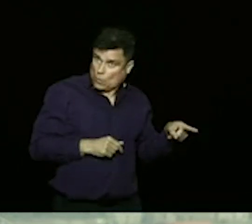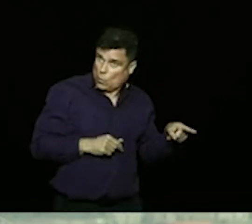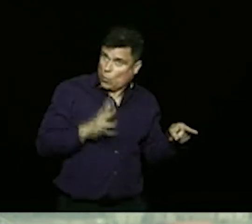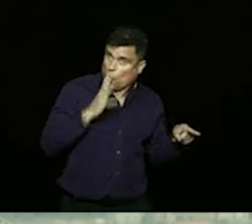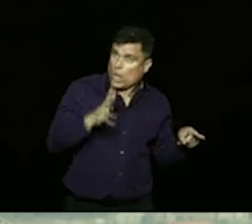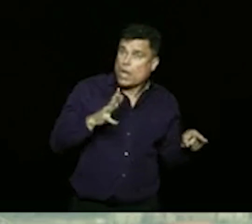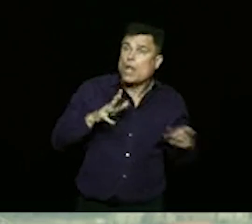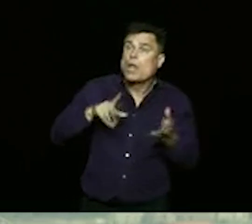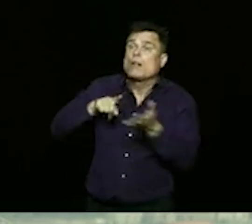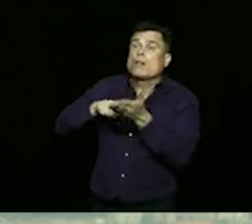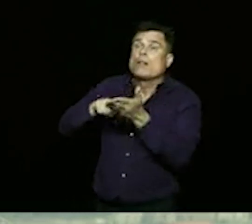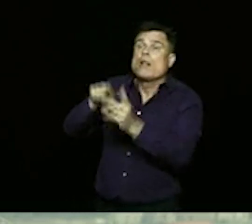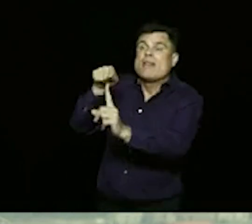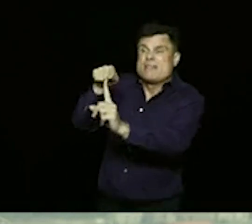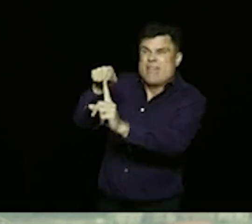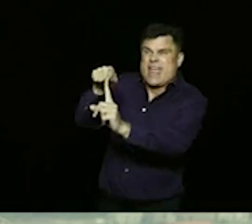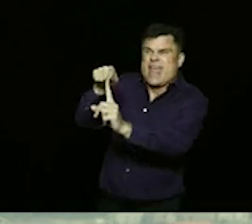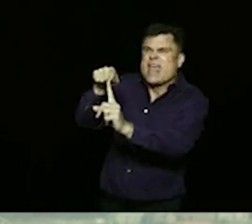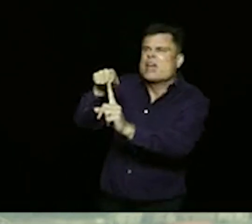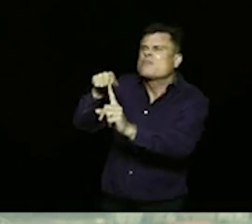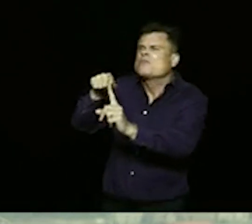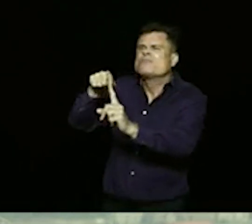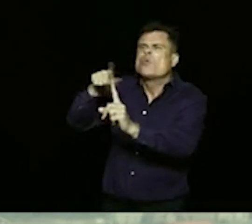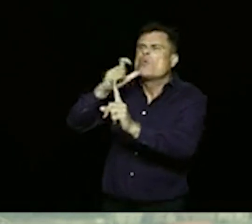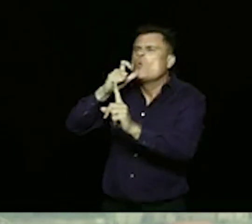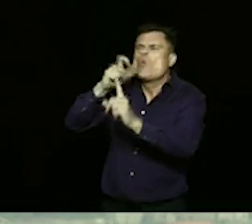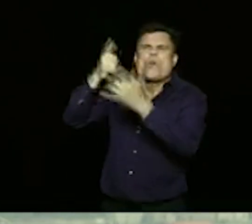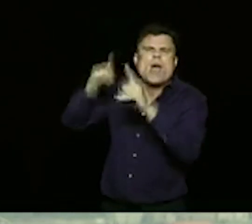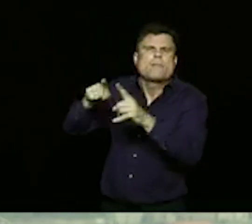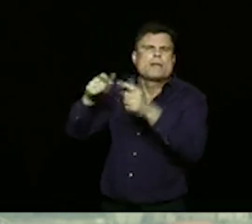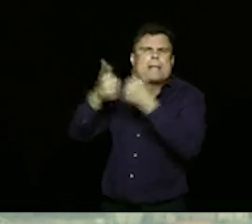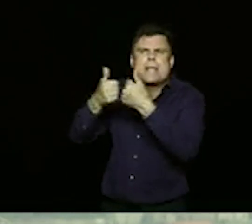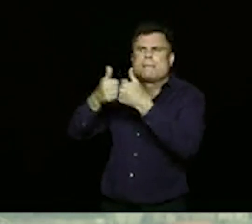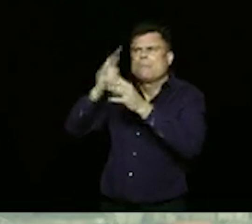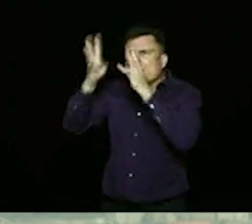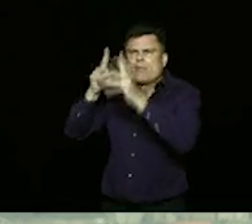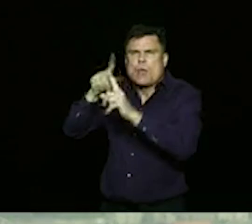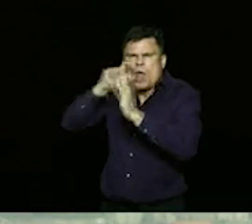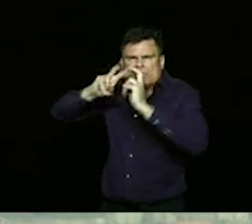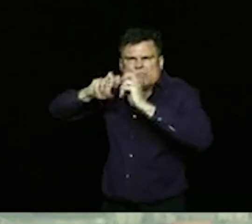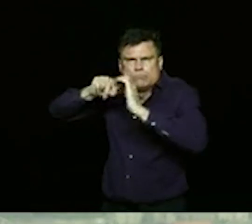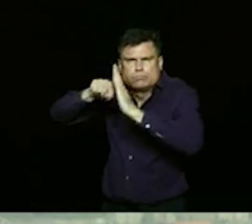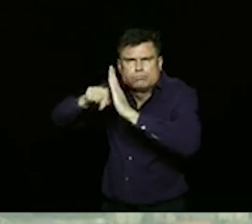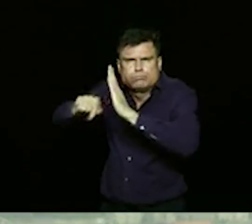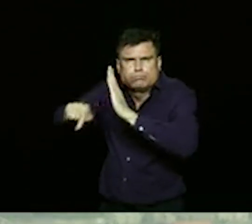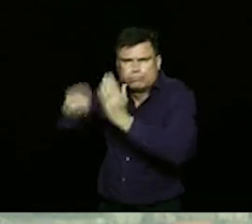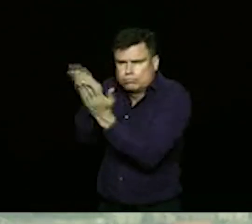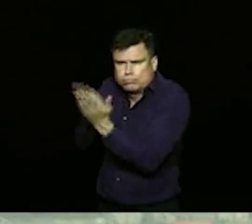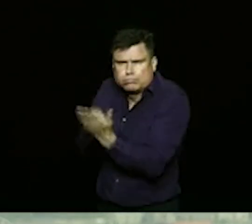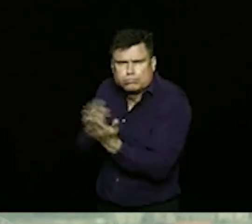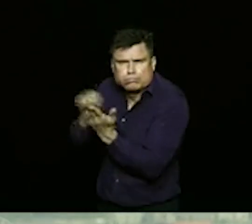these issues came out through processes that are already existent to pursue these issues. So